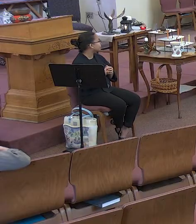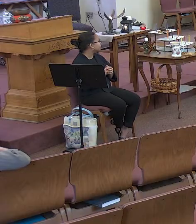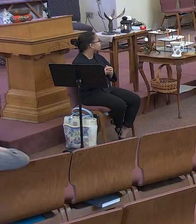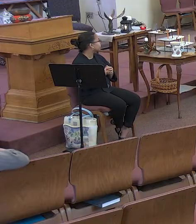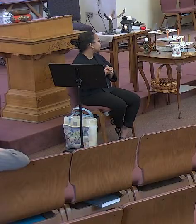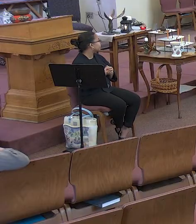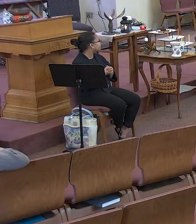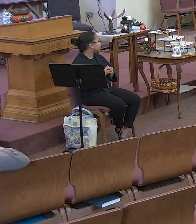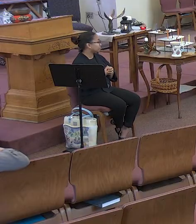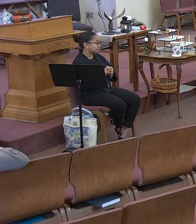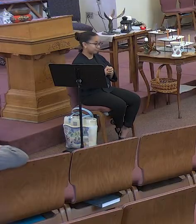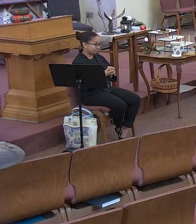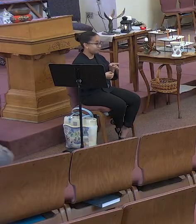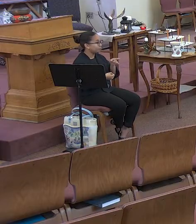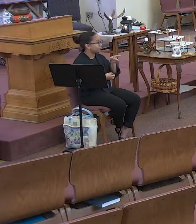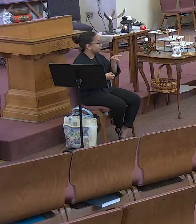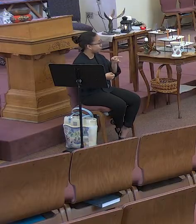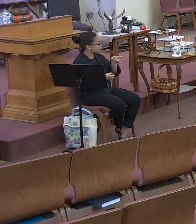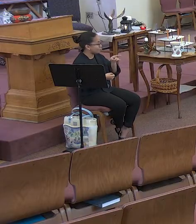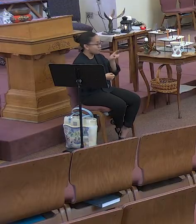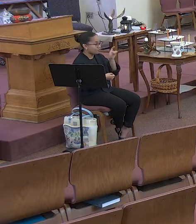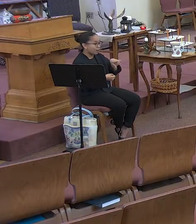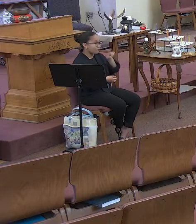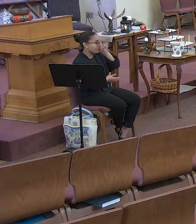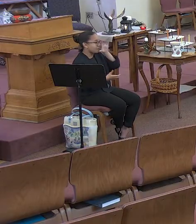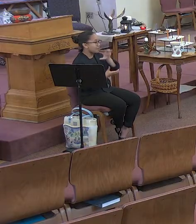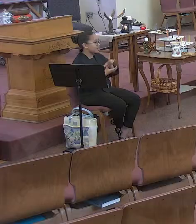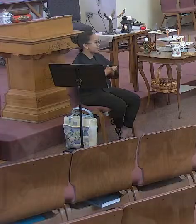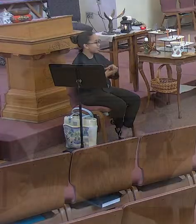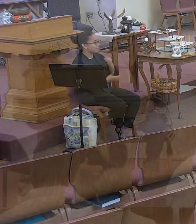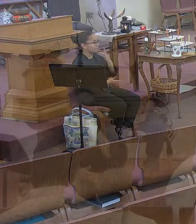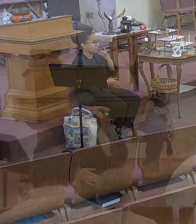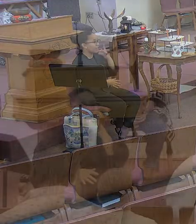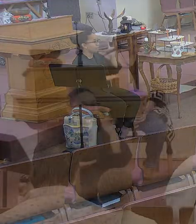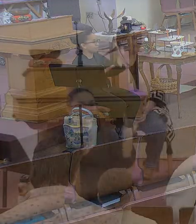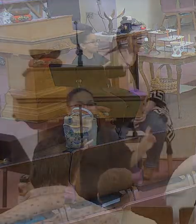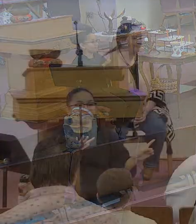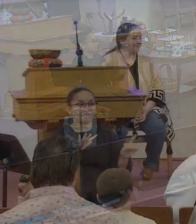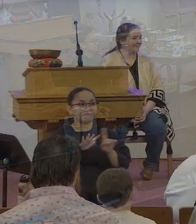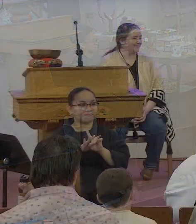And you better believe there was light.